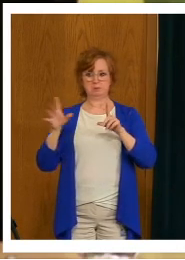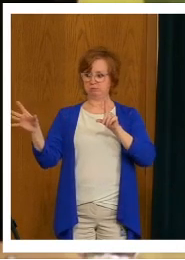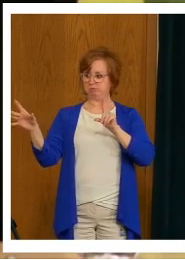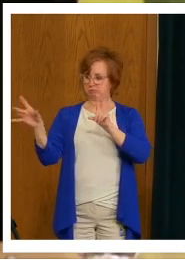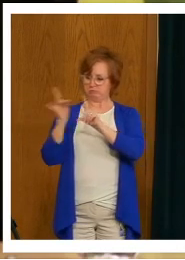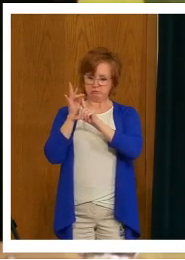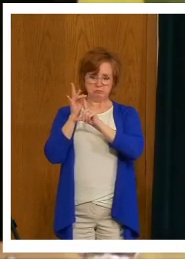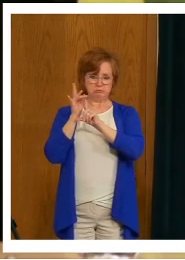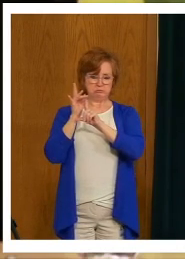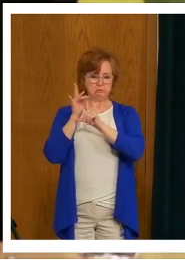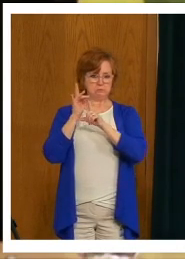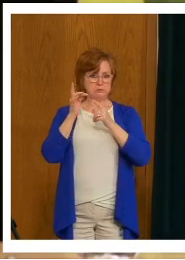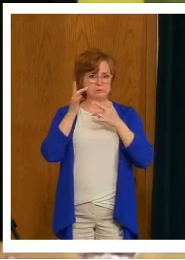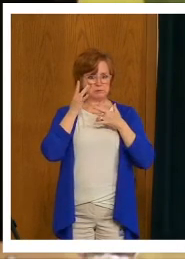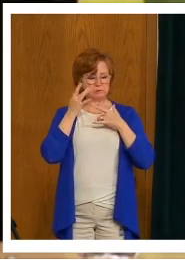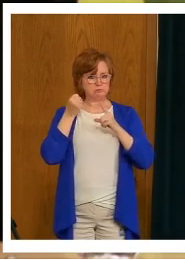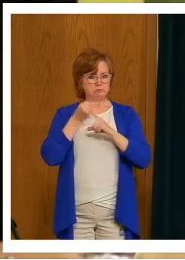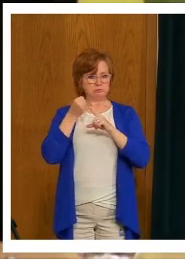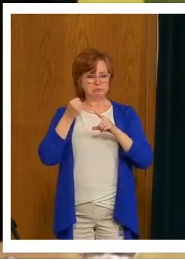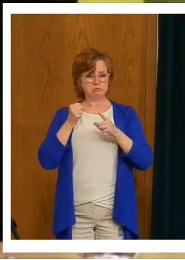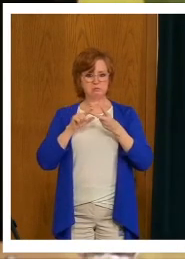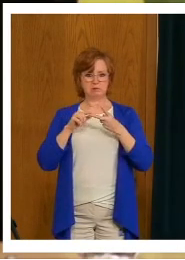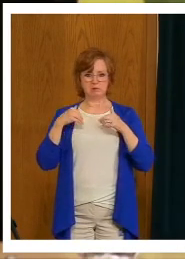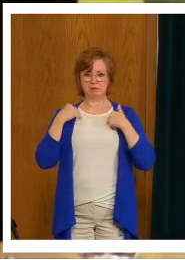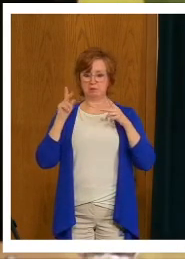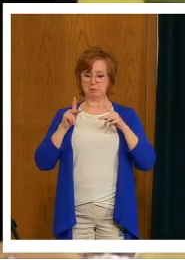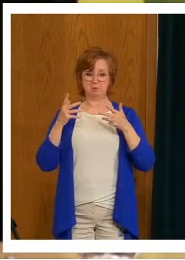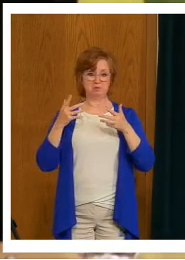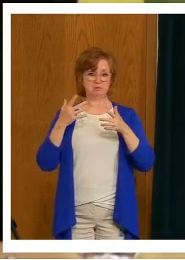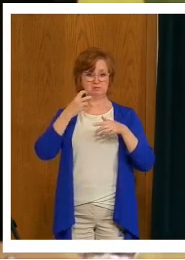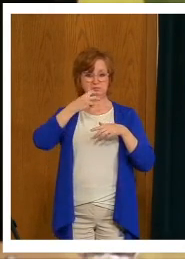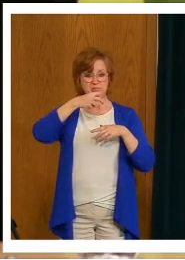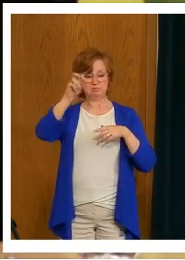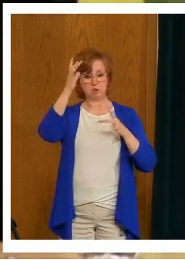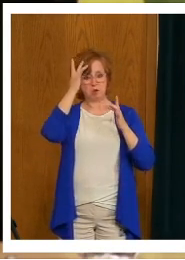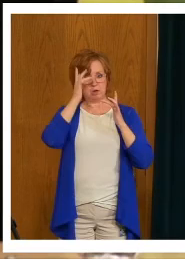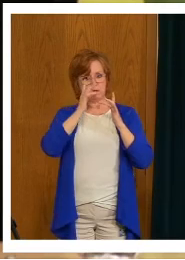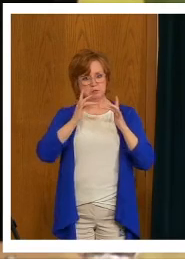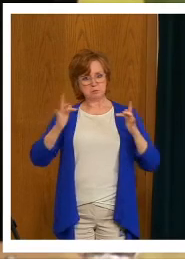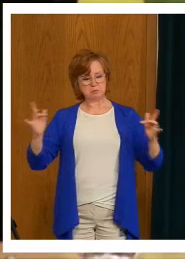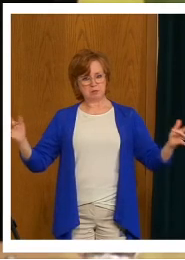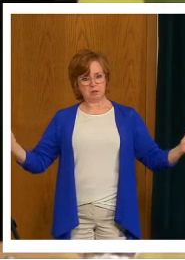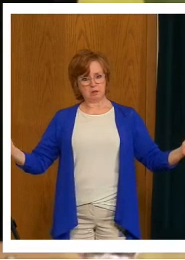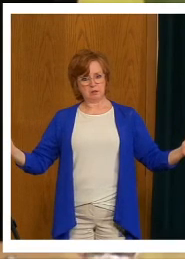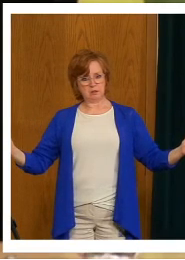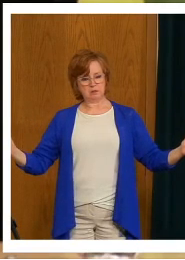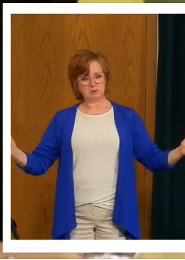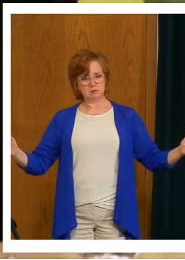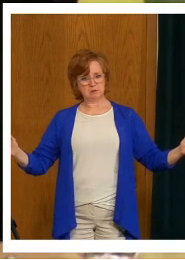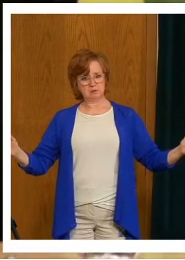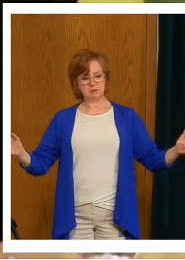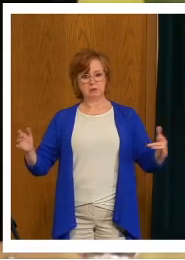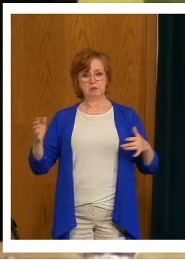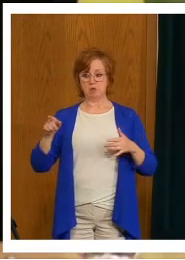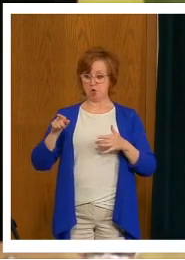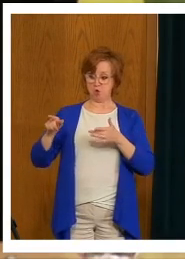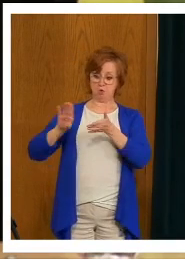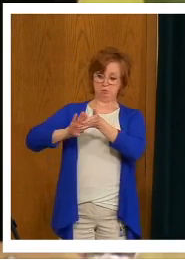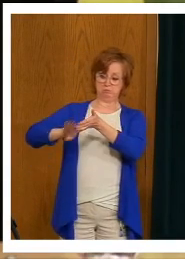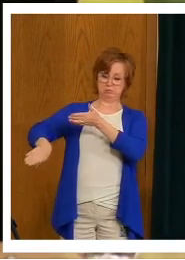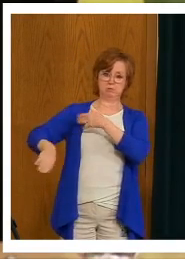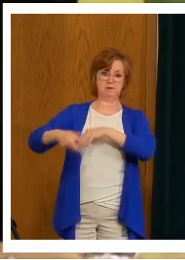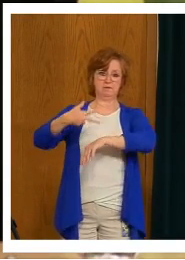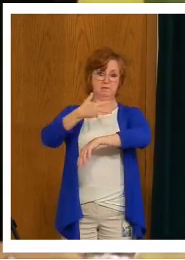from COVID-19, younger people ultimately that are ending up in our hospitals. And if you choose not to be vaccinated, when we